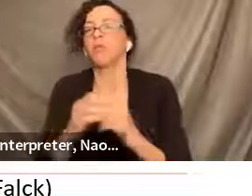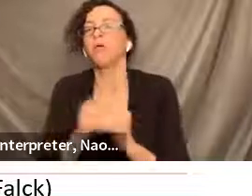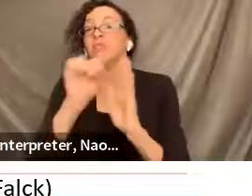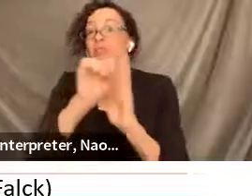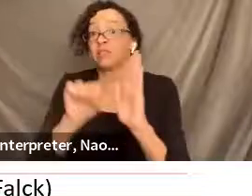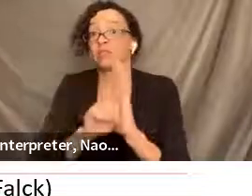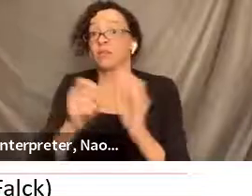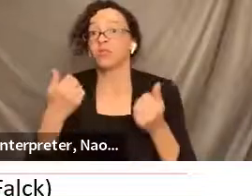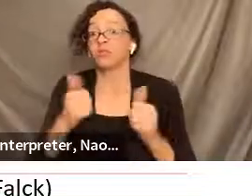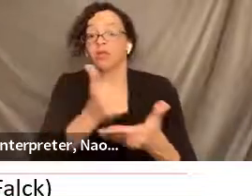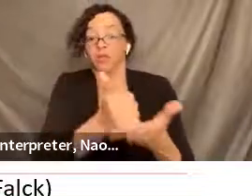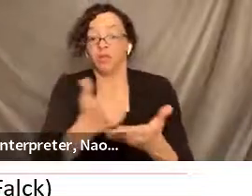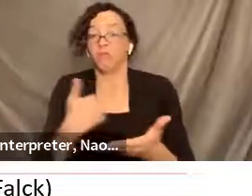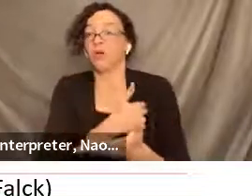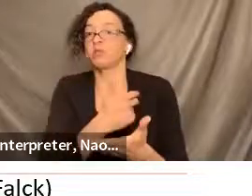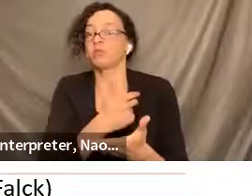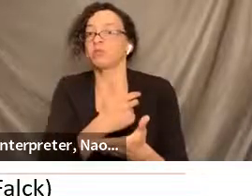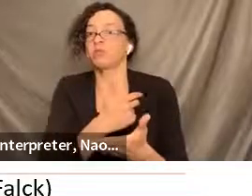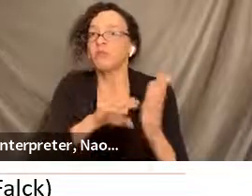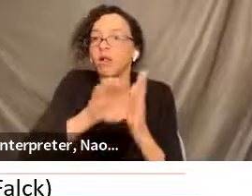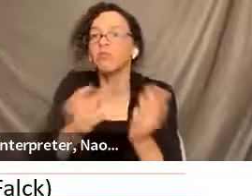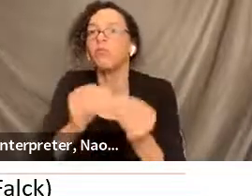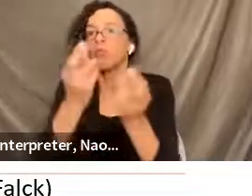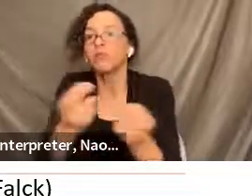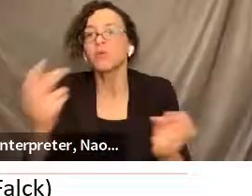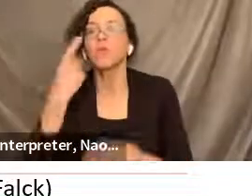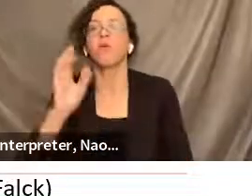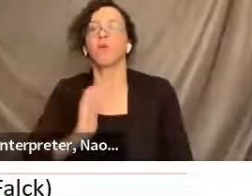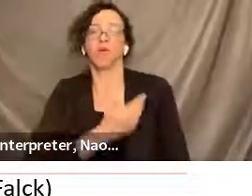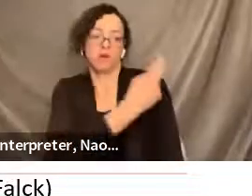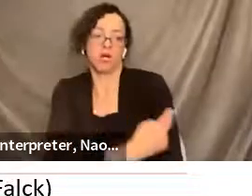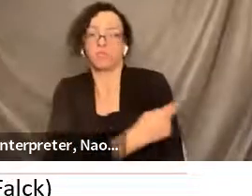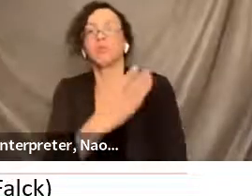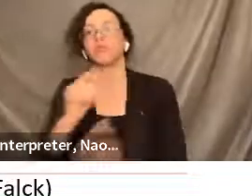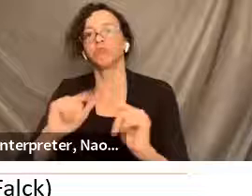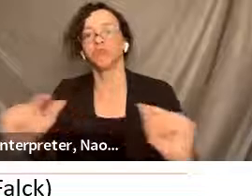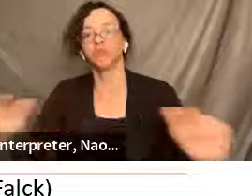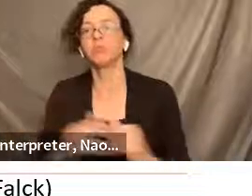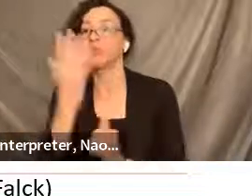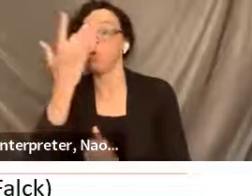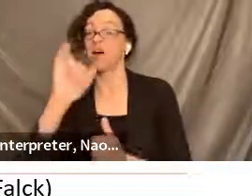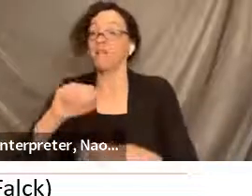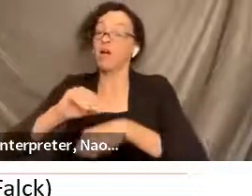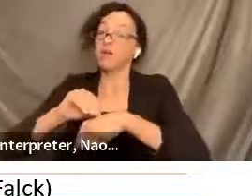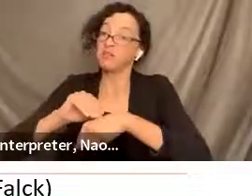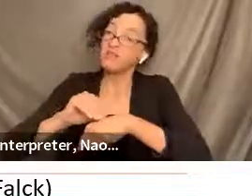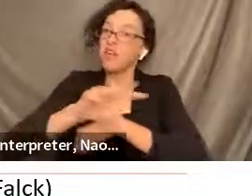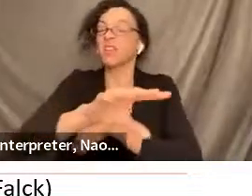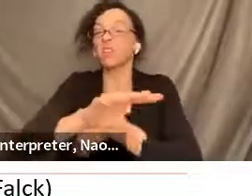resources for our hospitals and things like that, because it affects the response